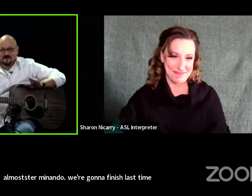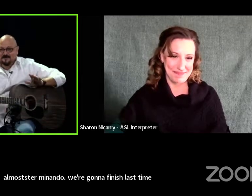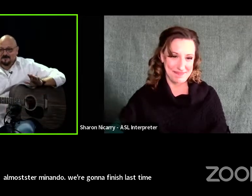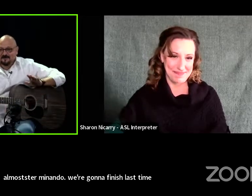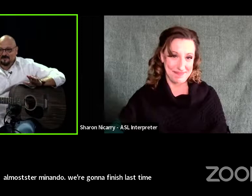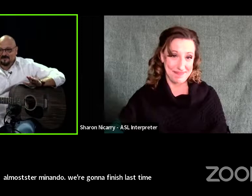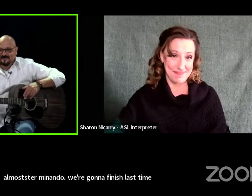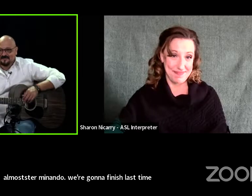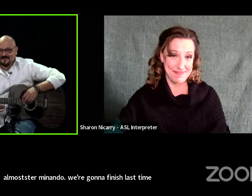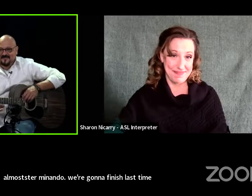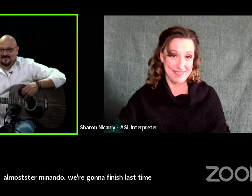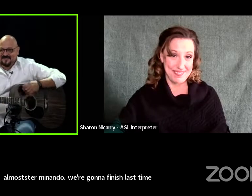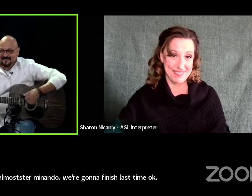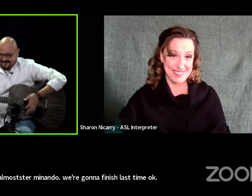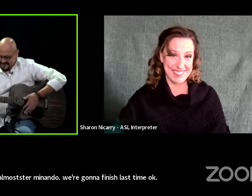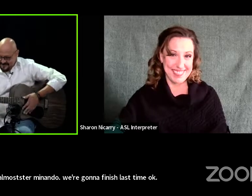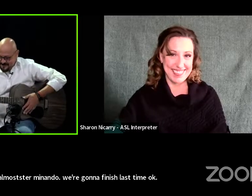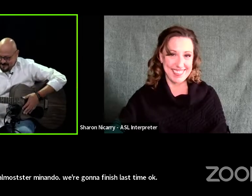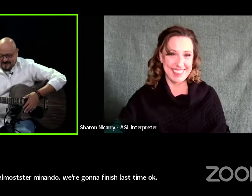No problem.